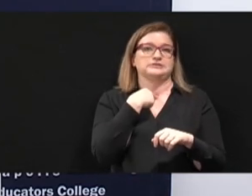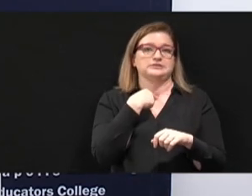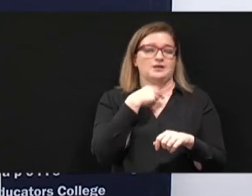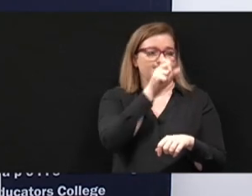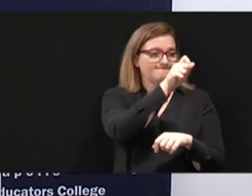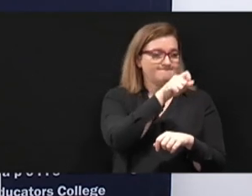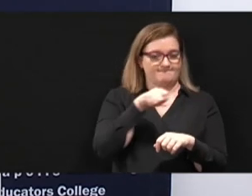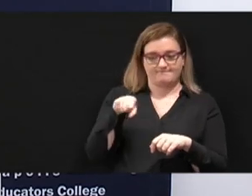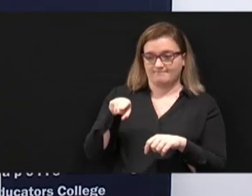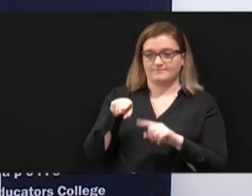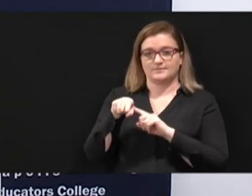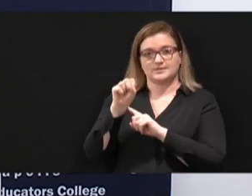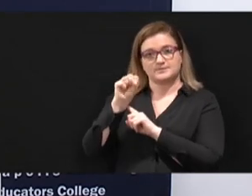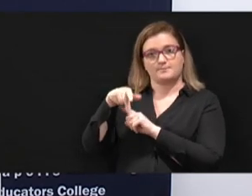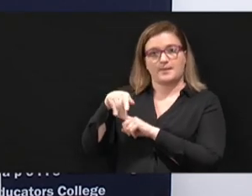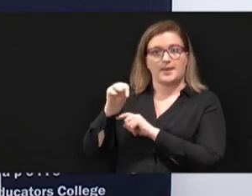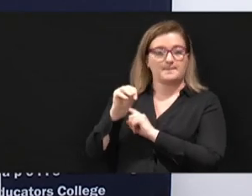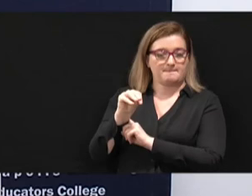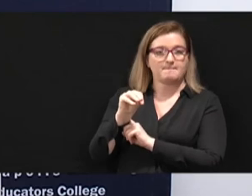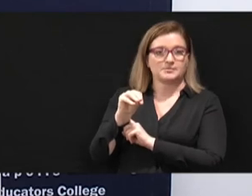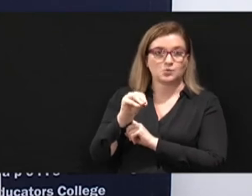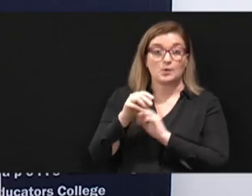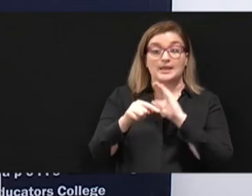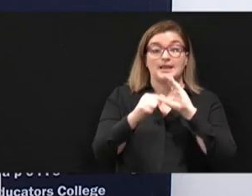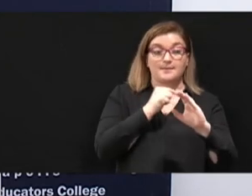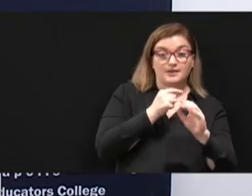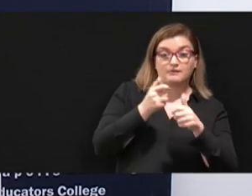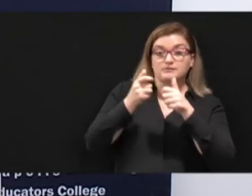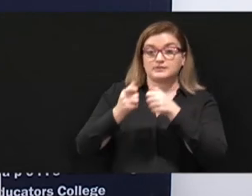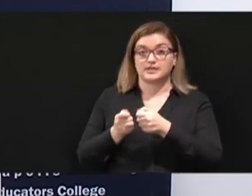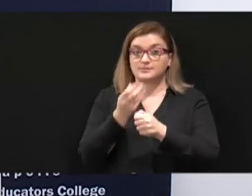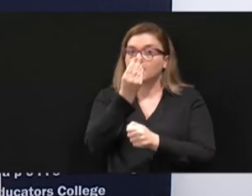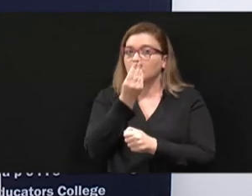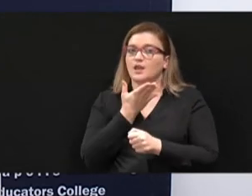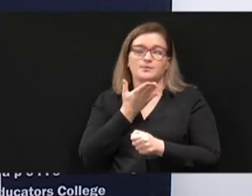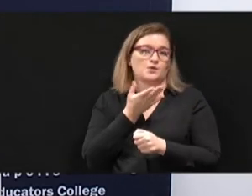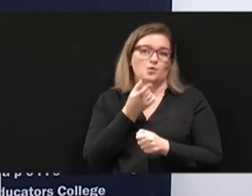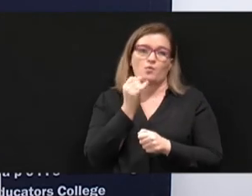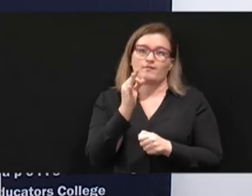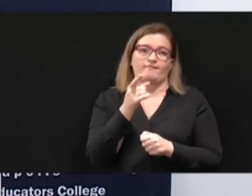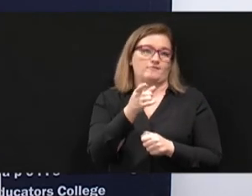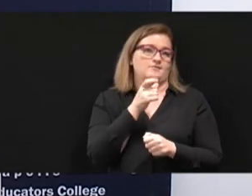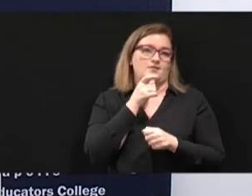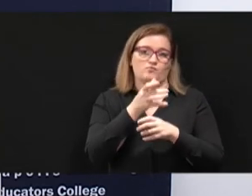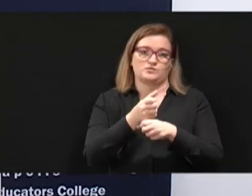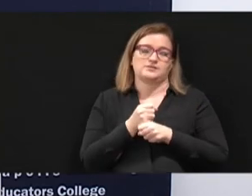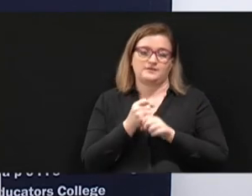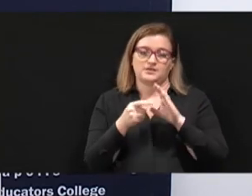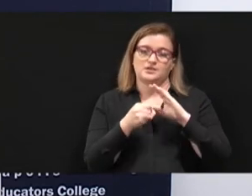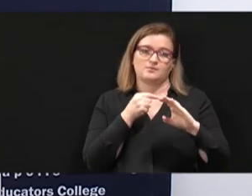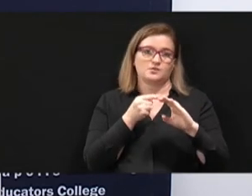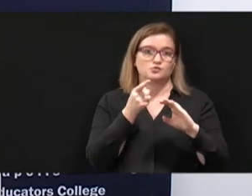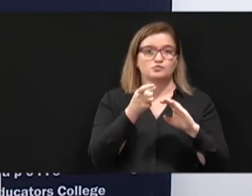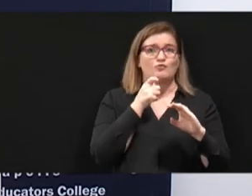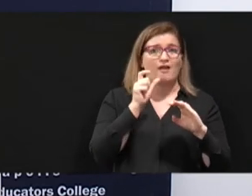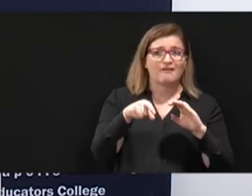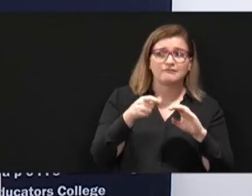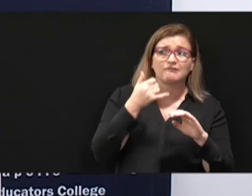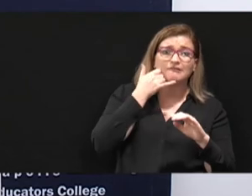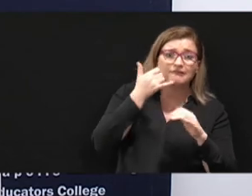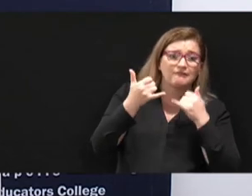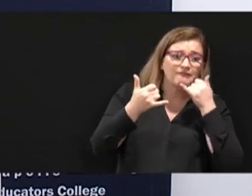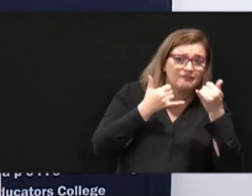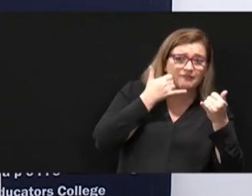to email me or text me, and I will try my best to get that information to you directly so you don't have to worry about playing telephone with